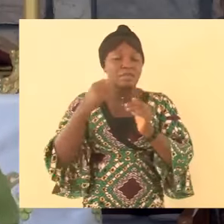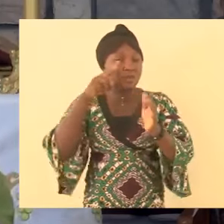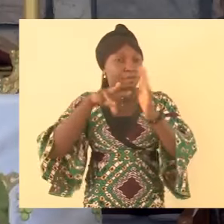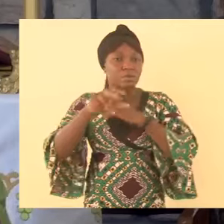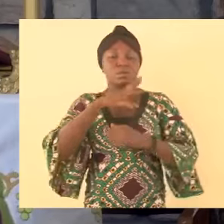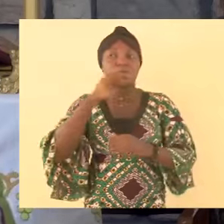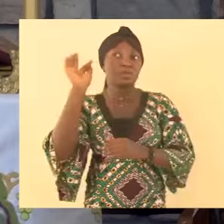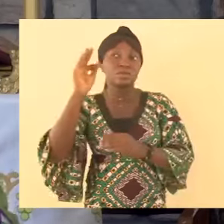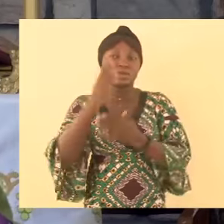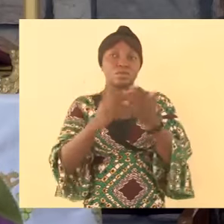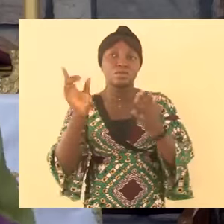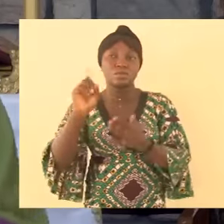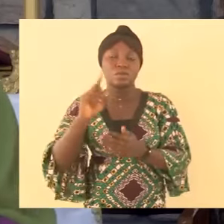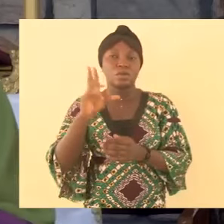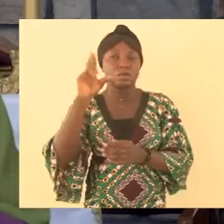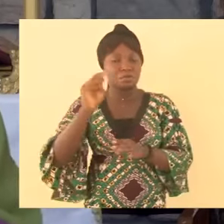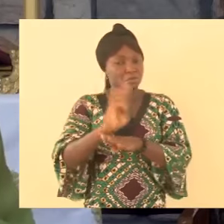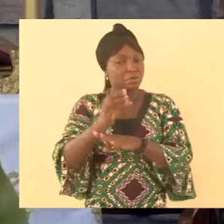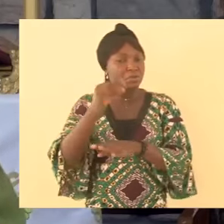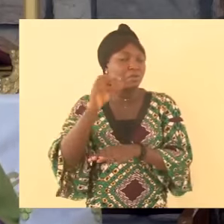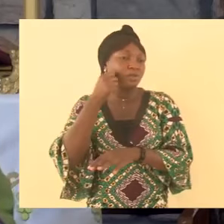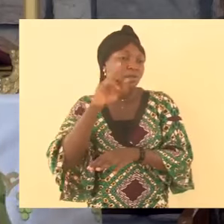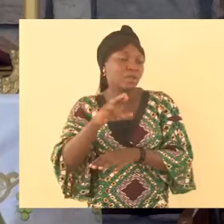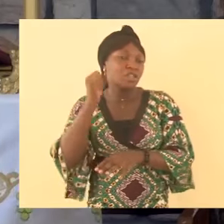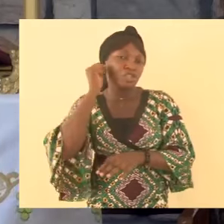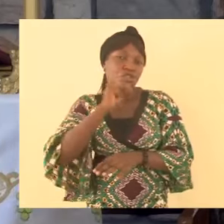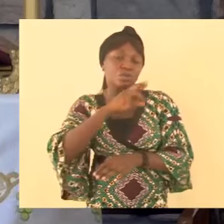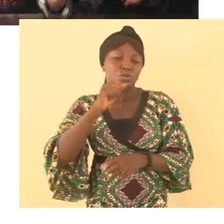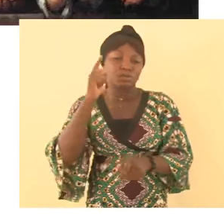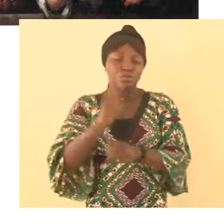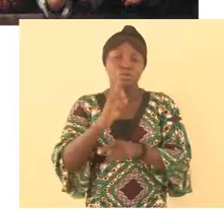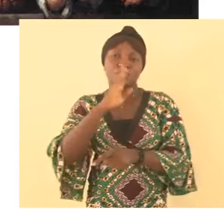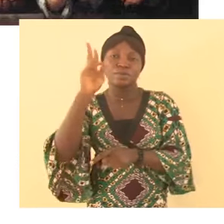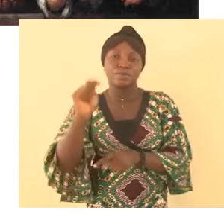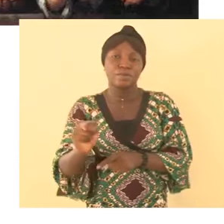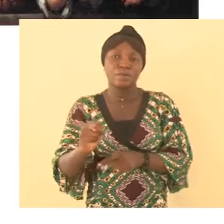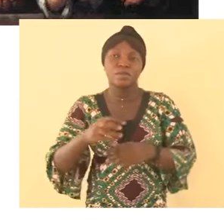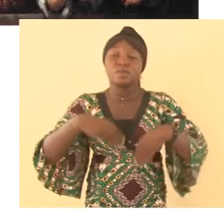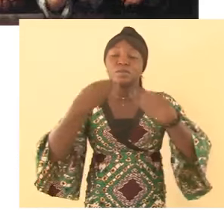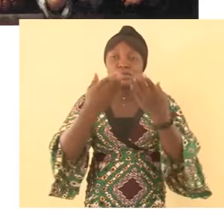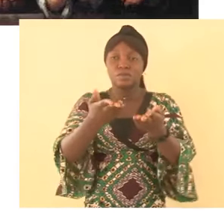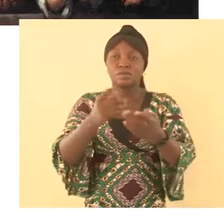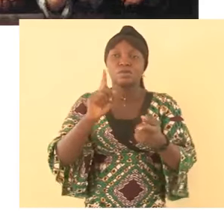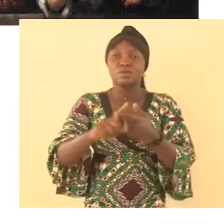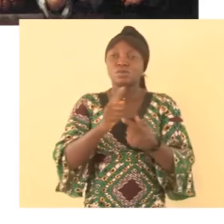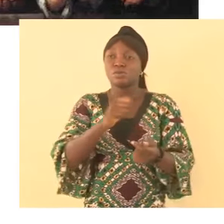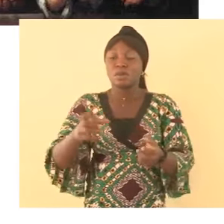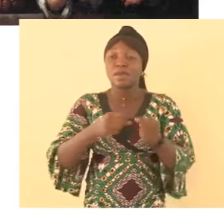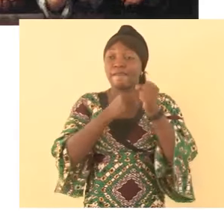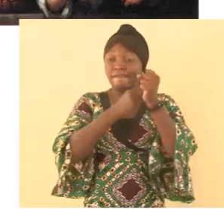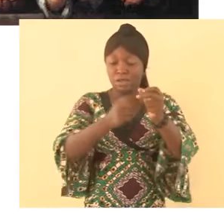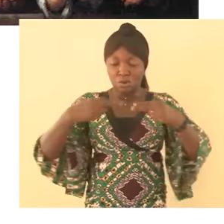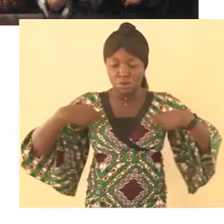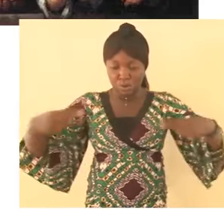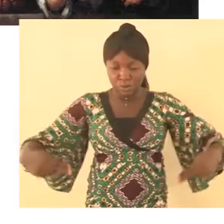was going to preach somewhere, that was not the business of the widow, right? She was just being generous to a